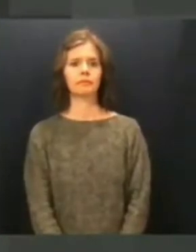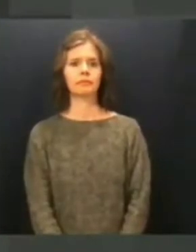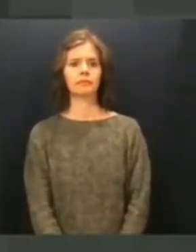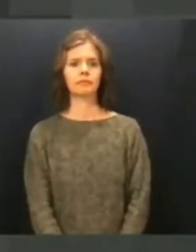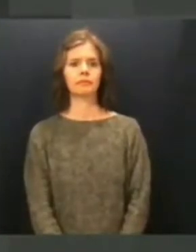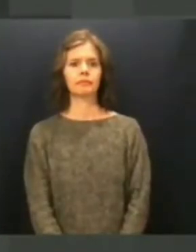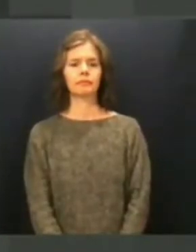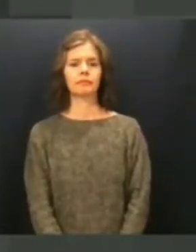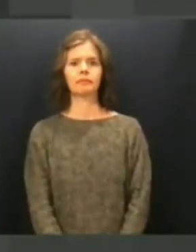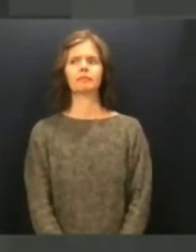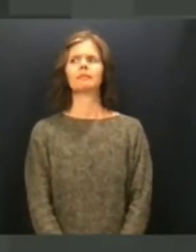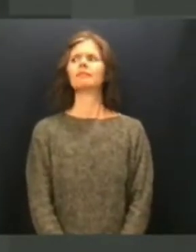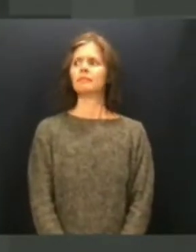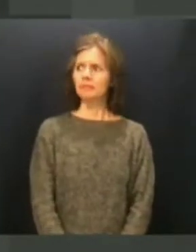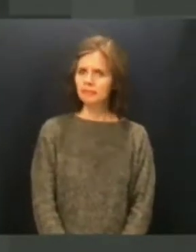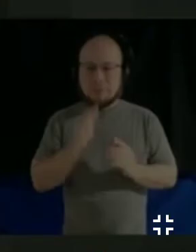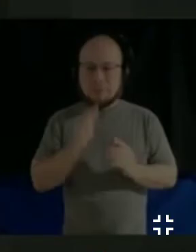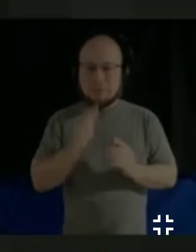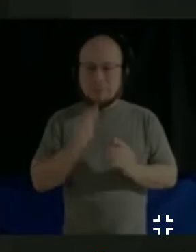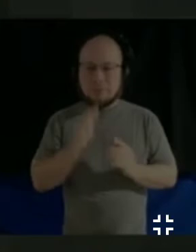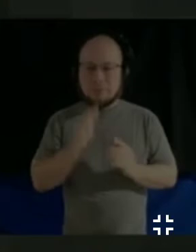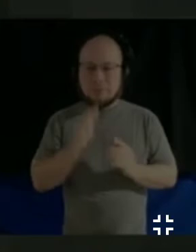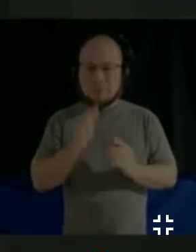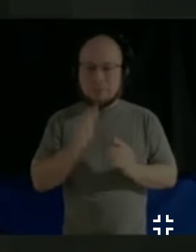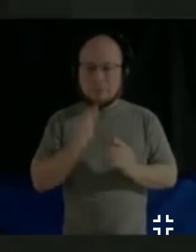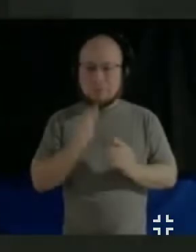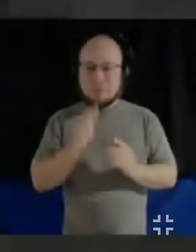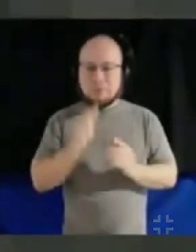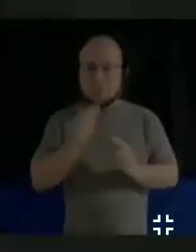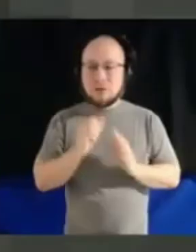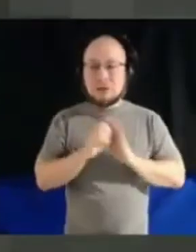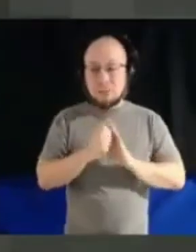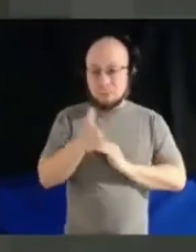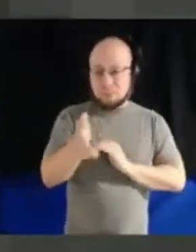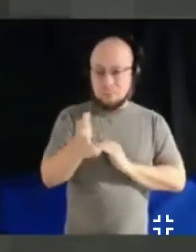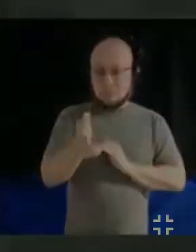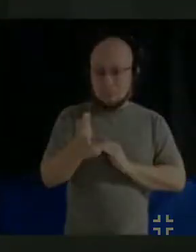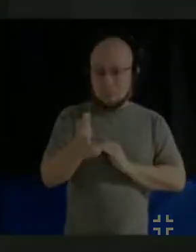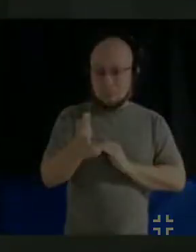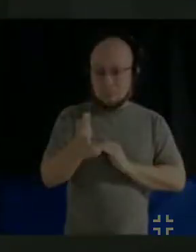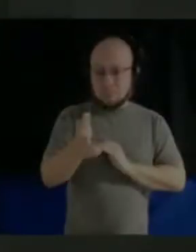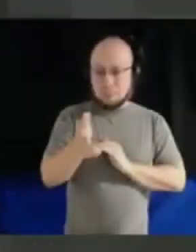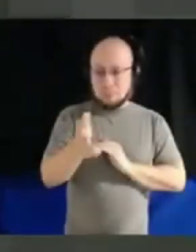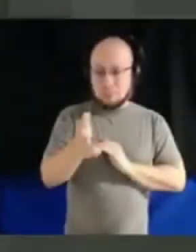That is very useful for all the wool. Ceramic shard.